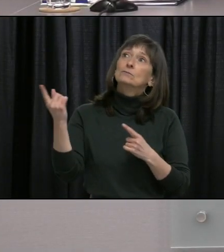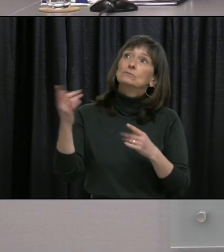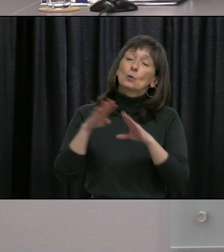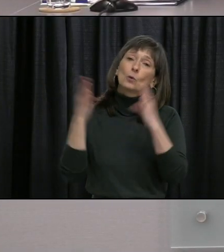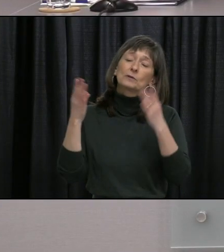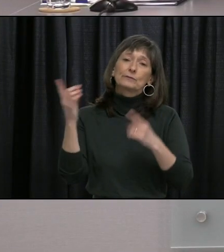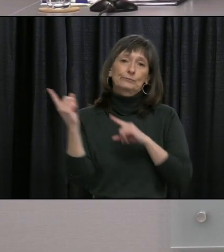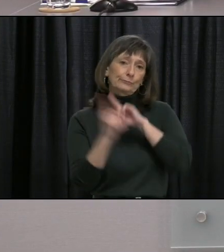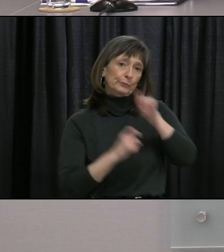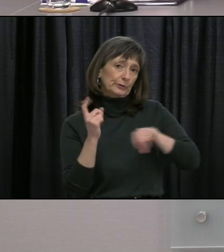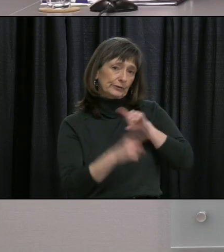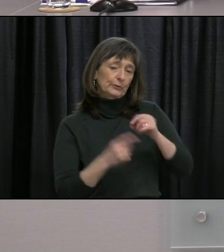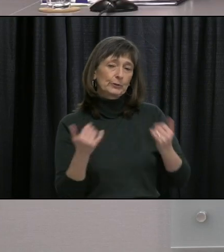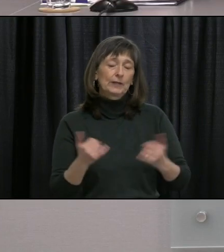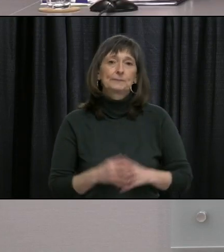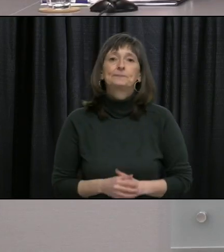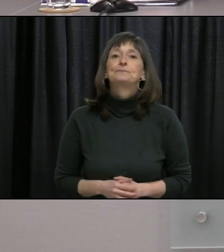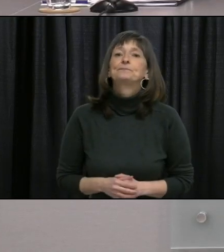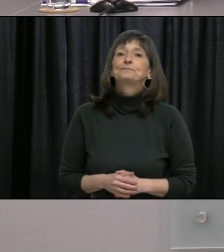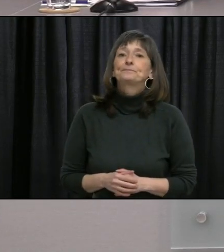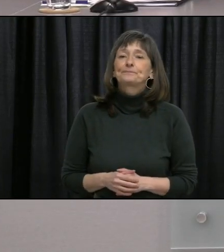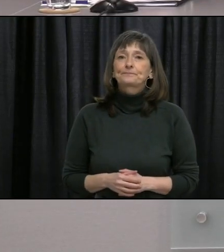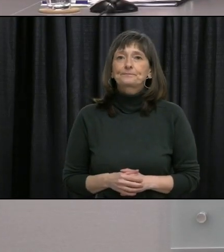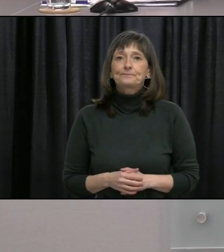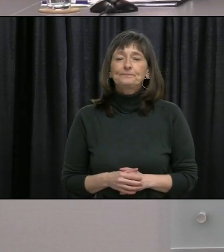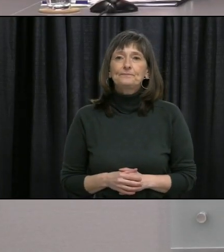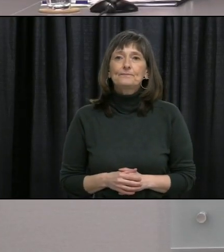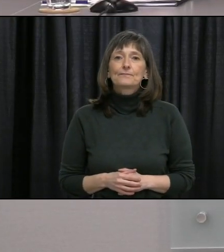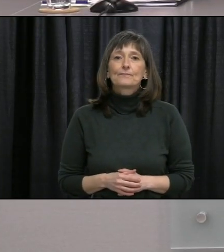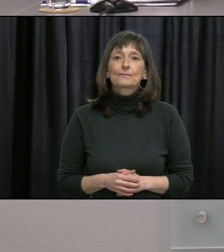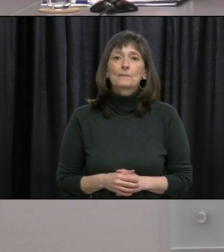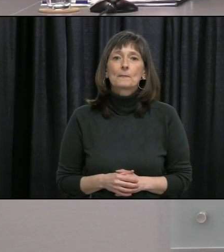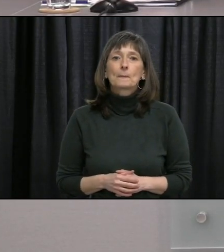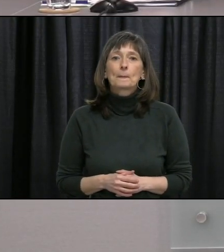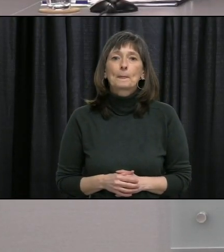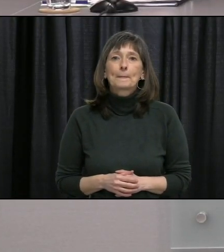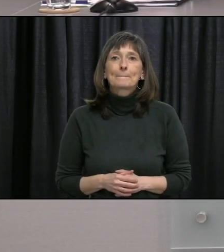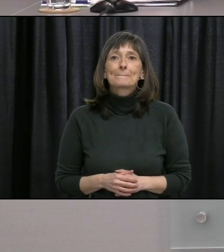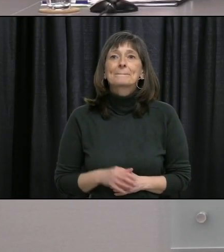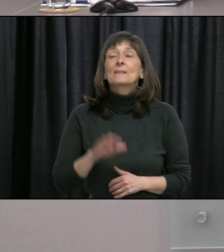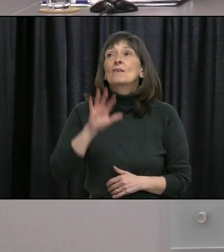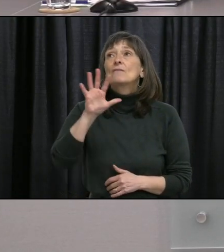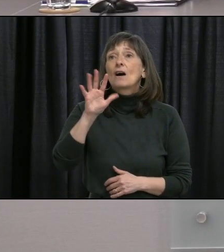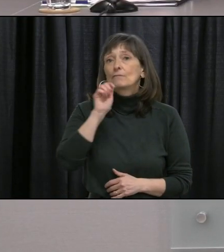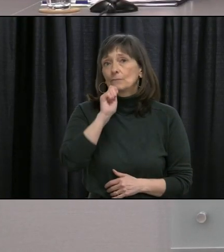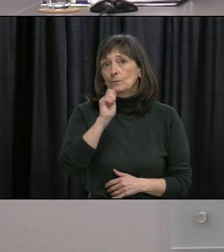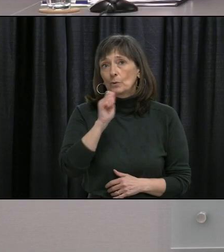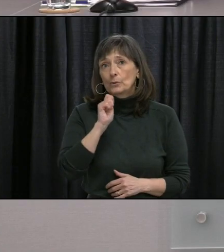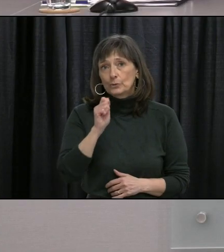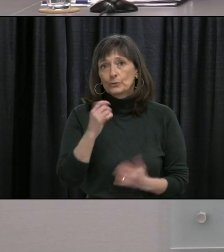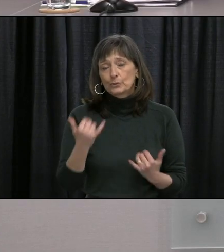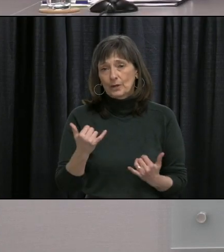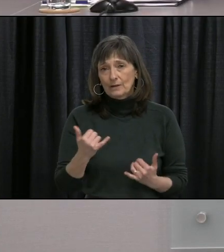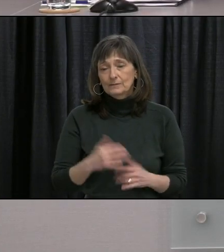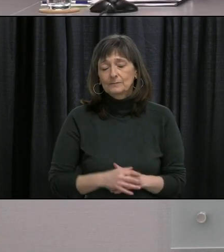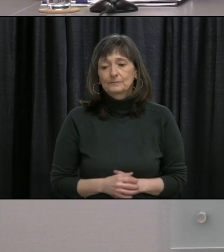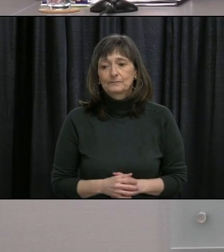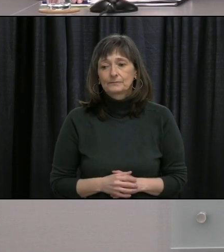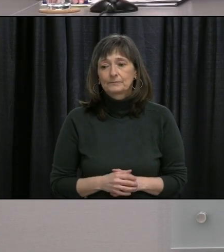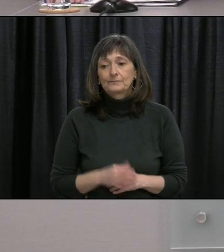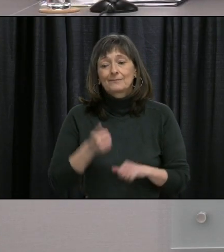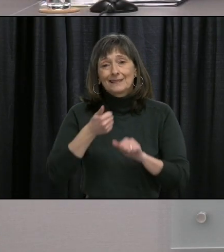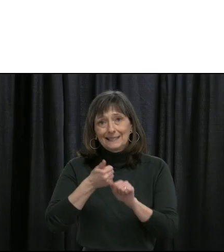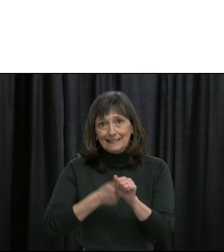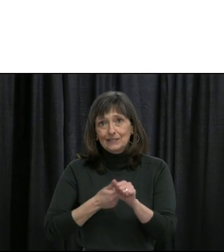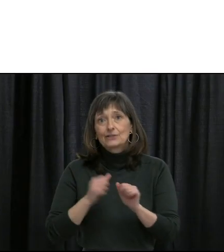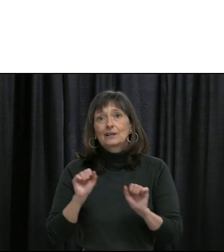to the media for today. Thank you, Premier. For the benefit of our speakers, we have 5 reporters registered for today's call. Each